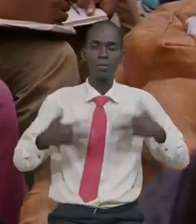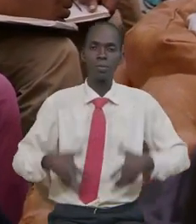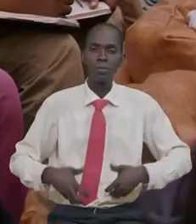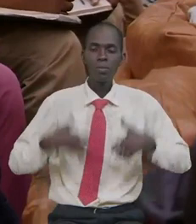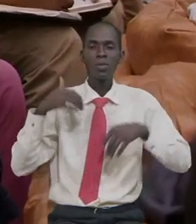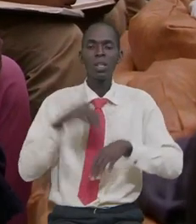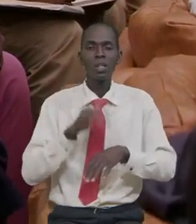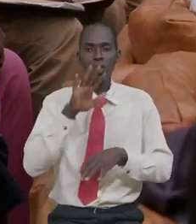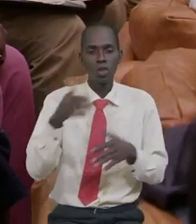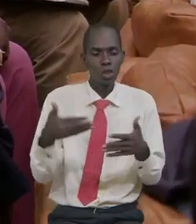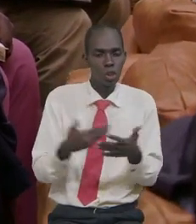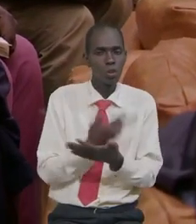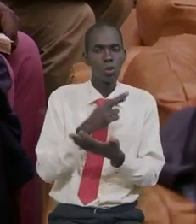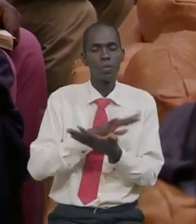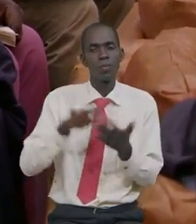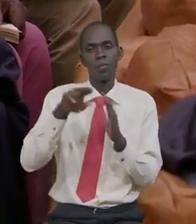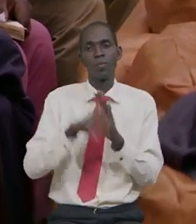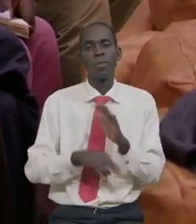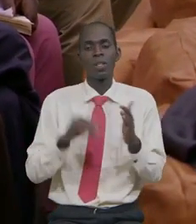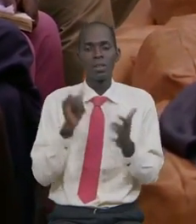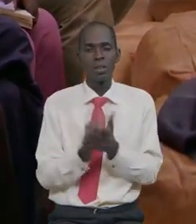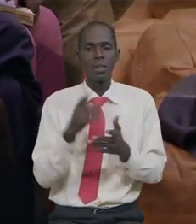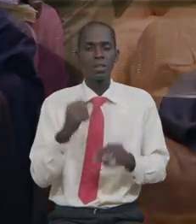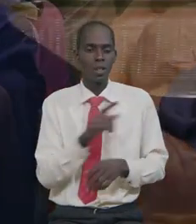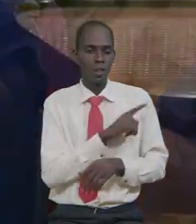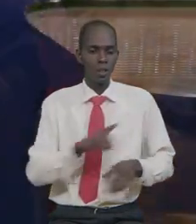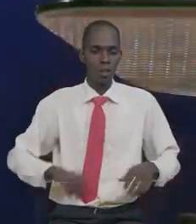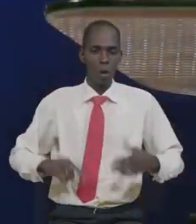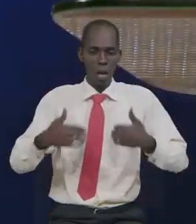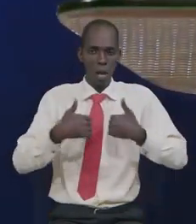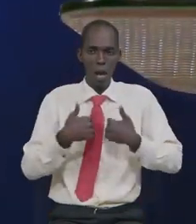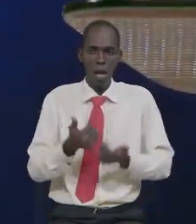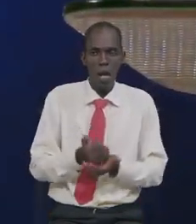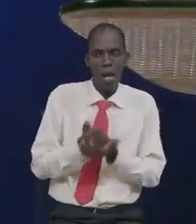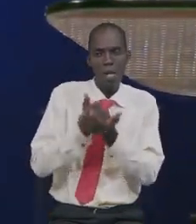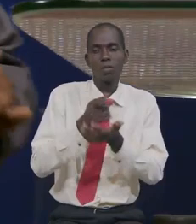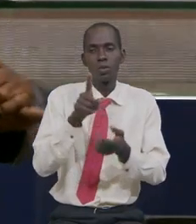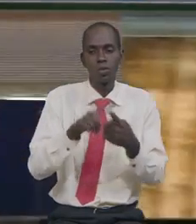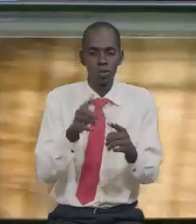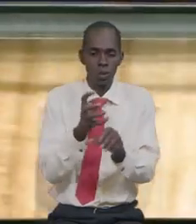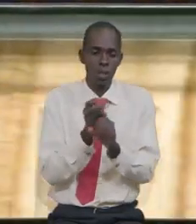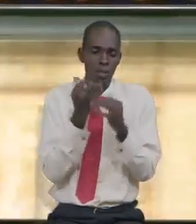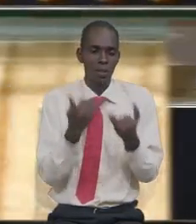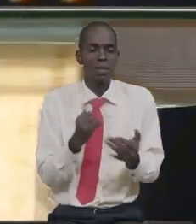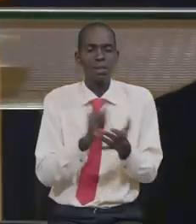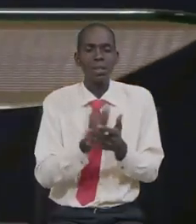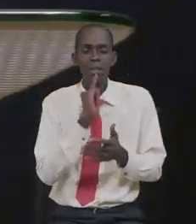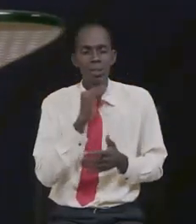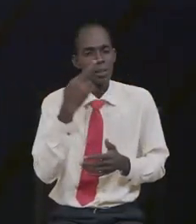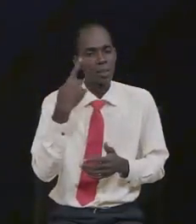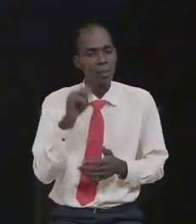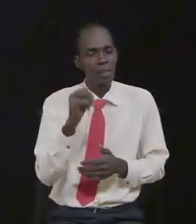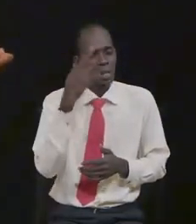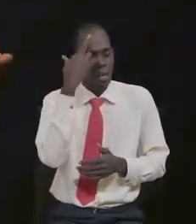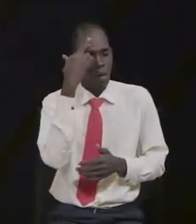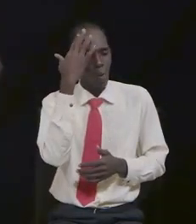righteousness that the Lord himself, that he has made possible in your life. That's the reason why the